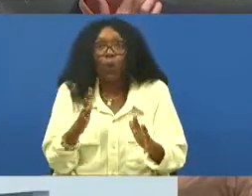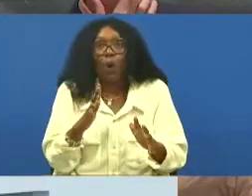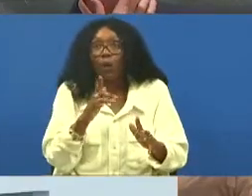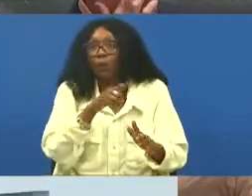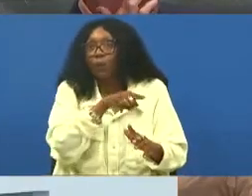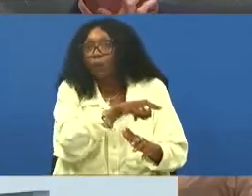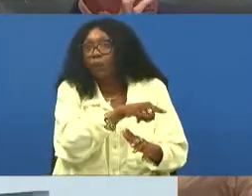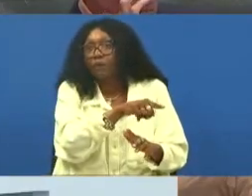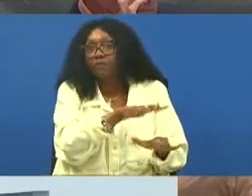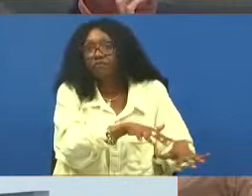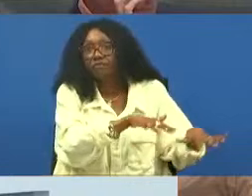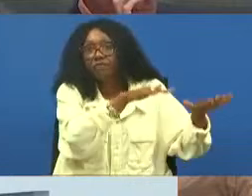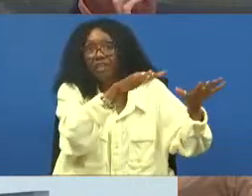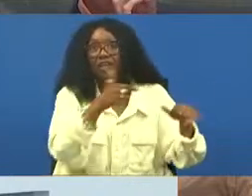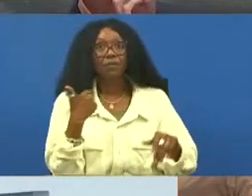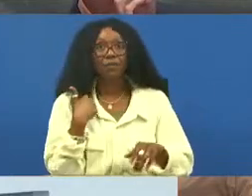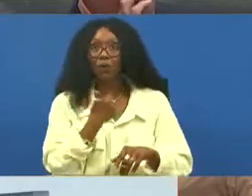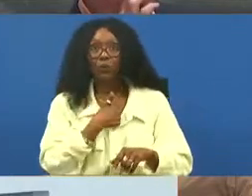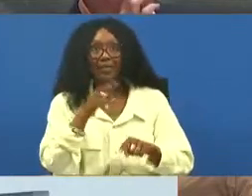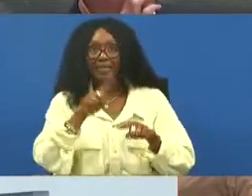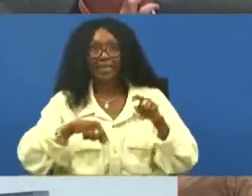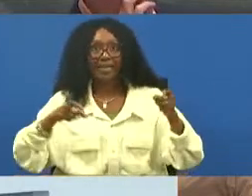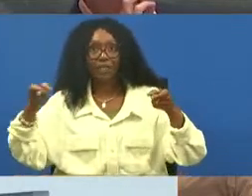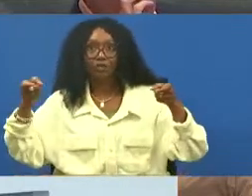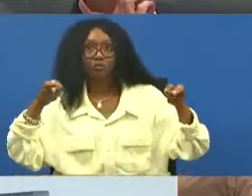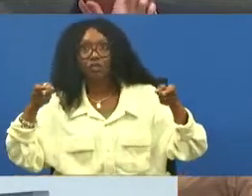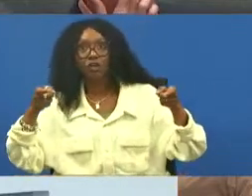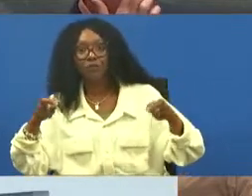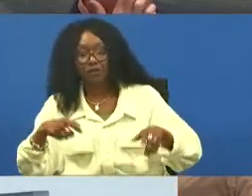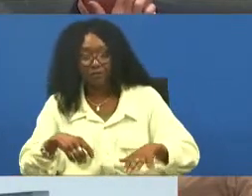control a flood event of that magnitude.